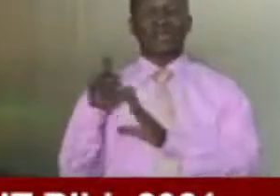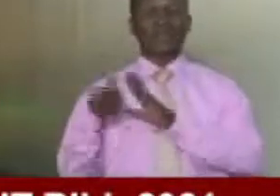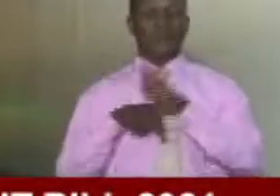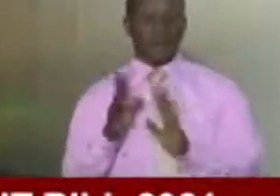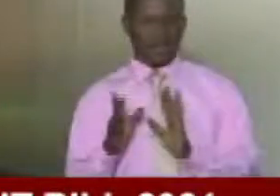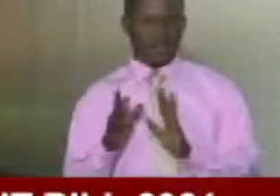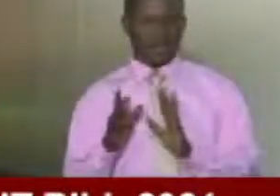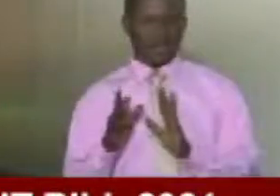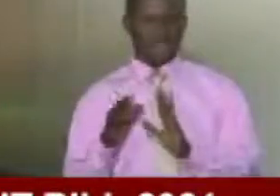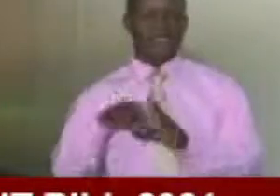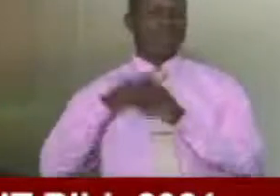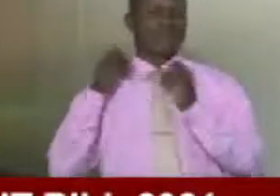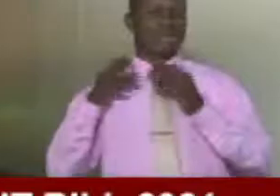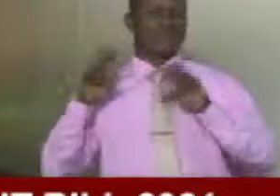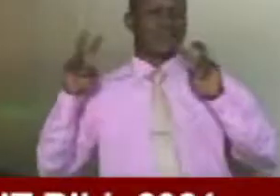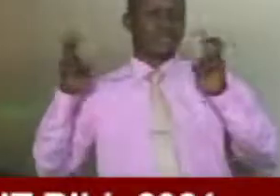all cases where